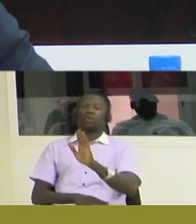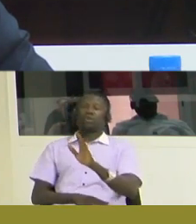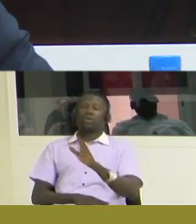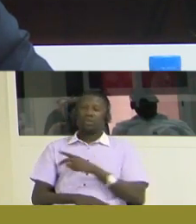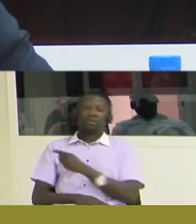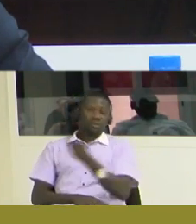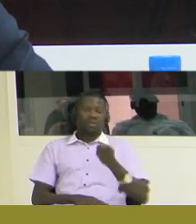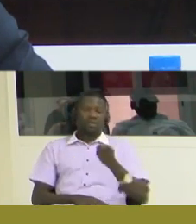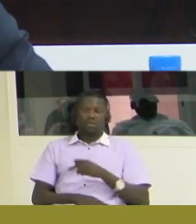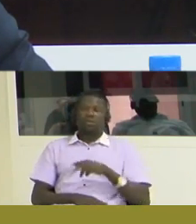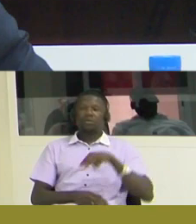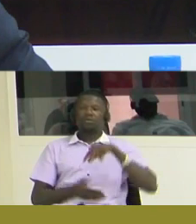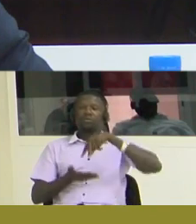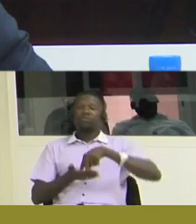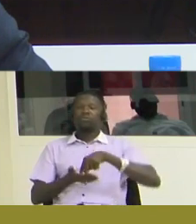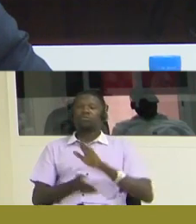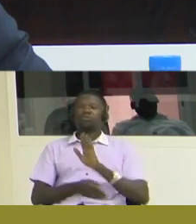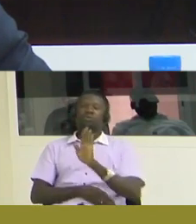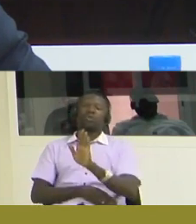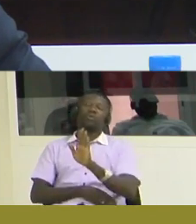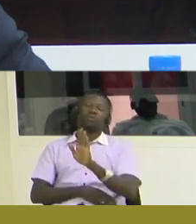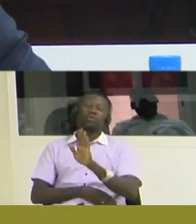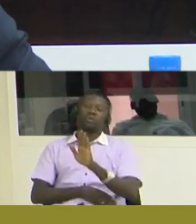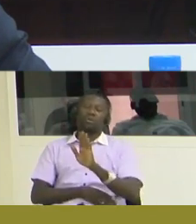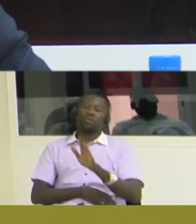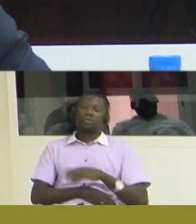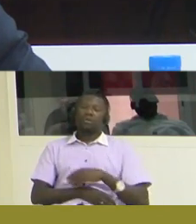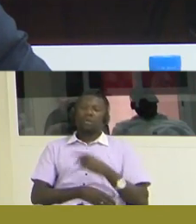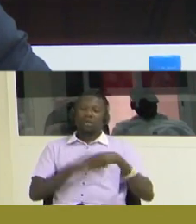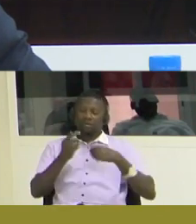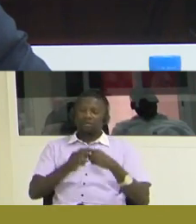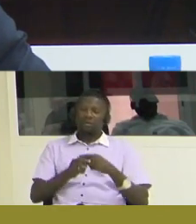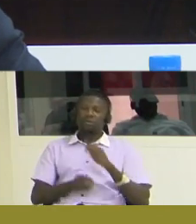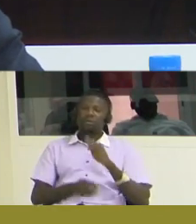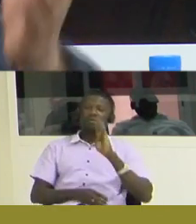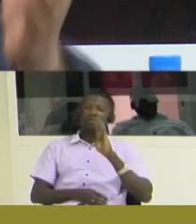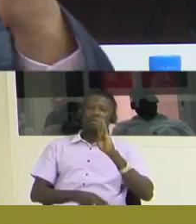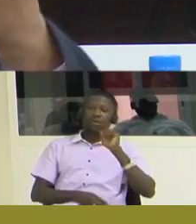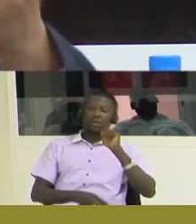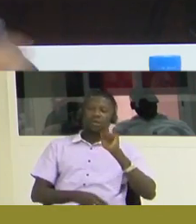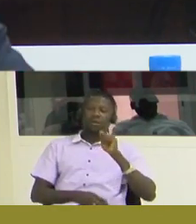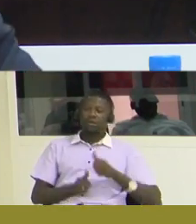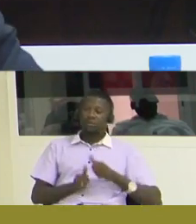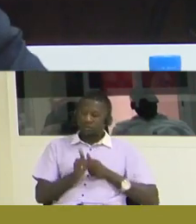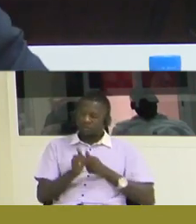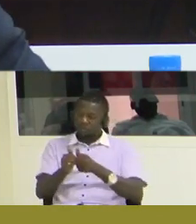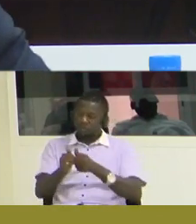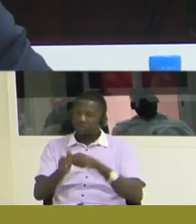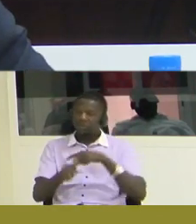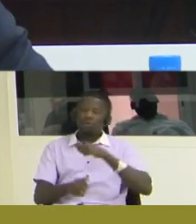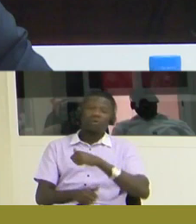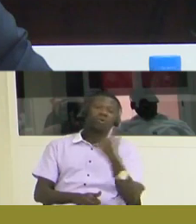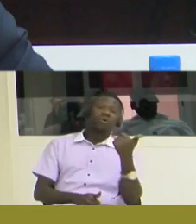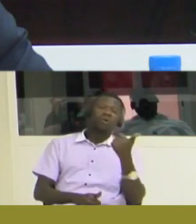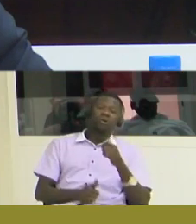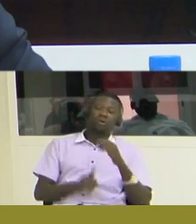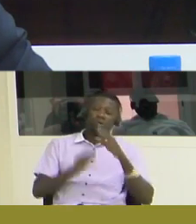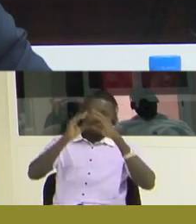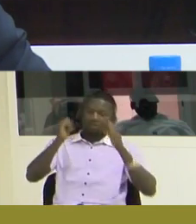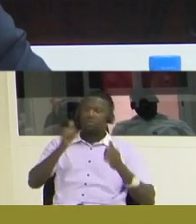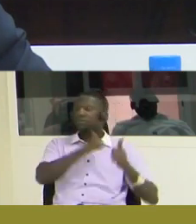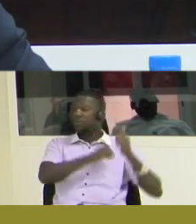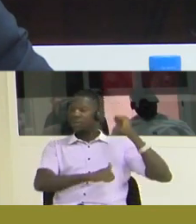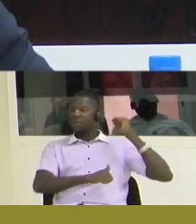and immediately back our camera or the odd list from the other offices behind came